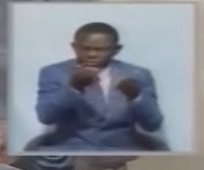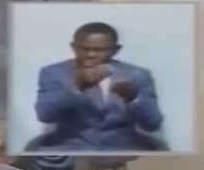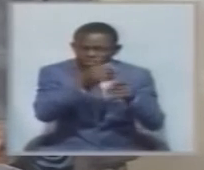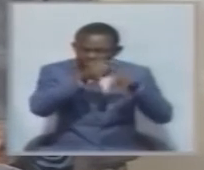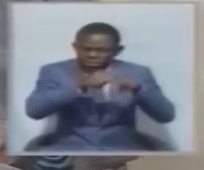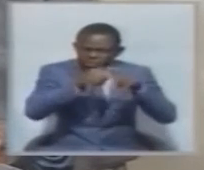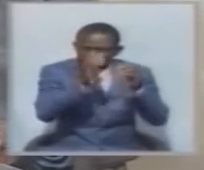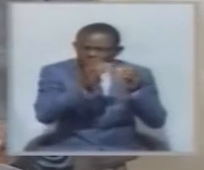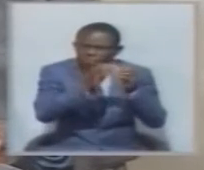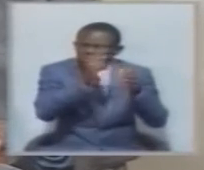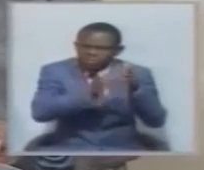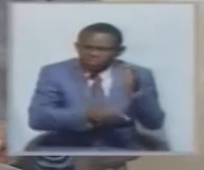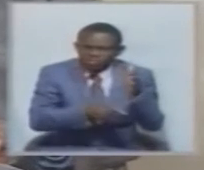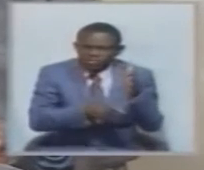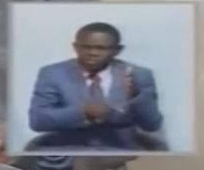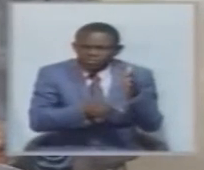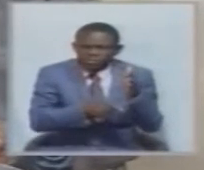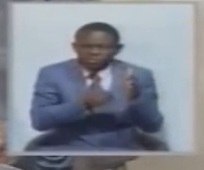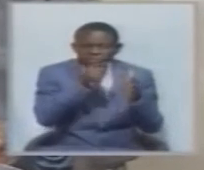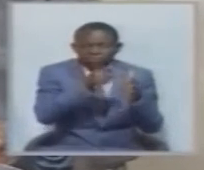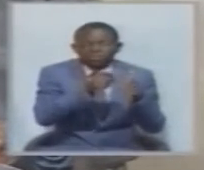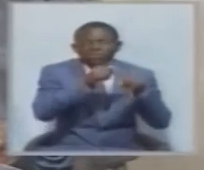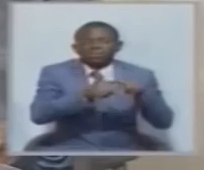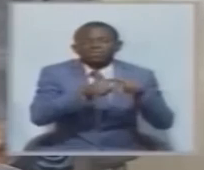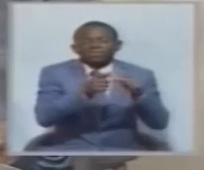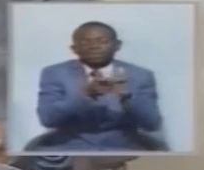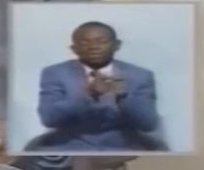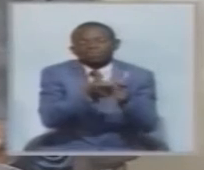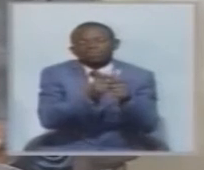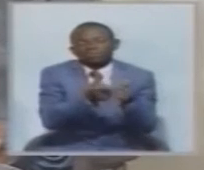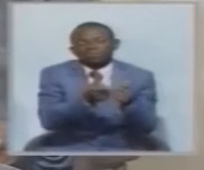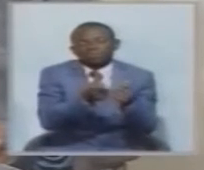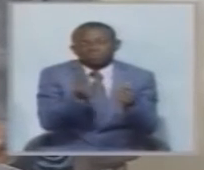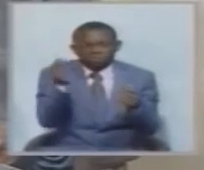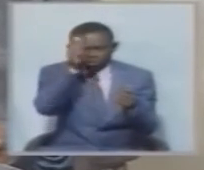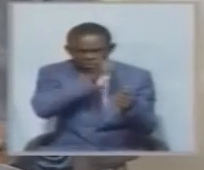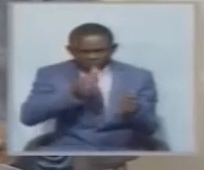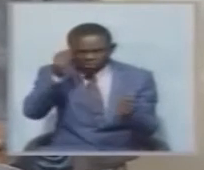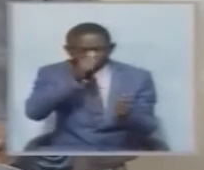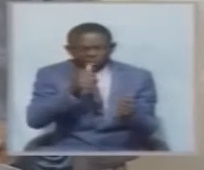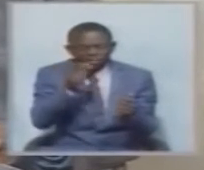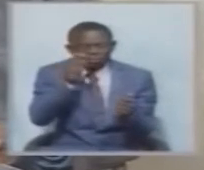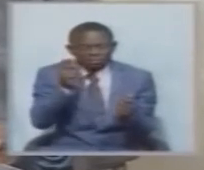a greater demand for cashew nuts in the continent, and if we could do a good